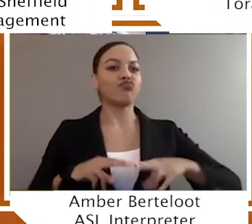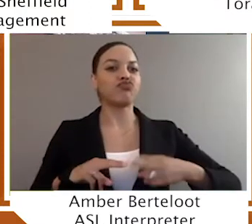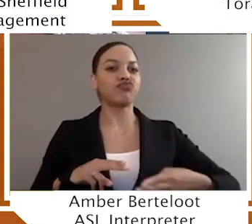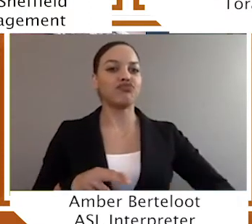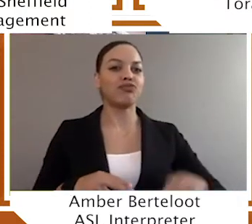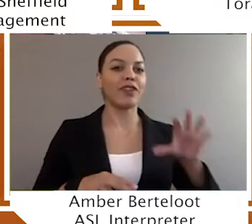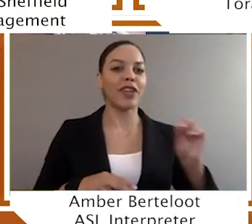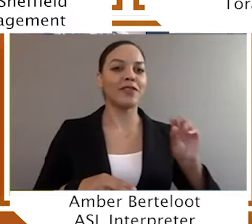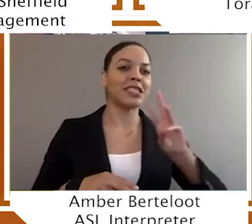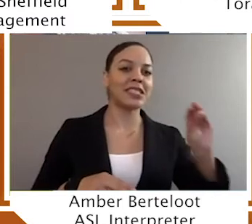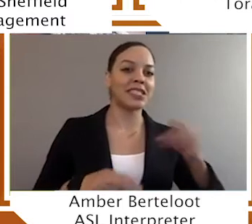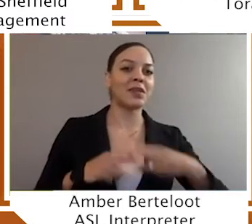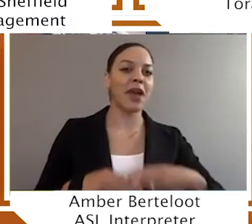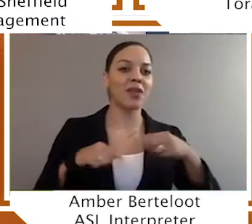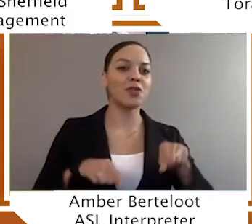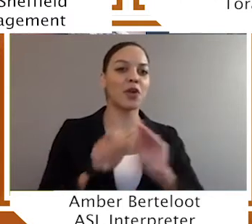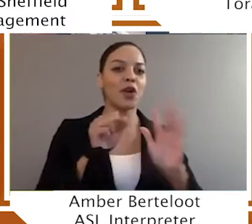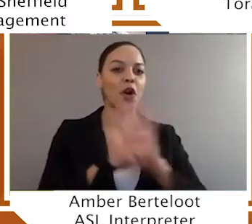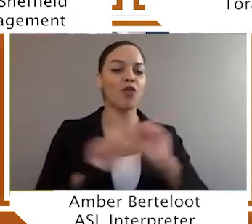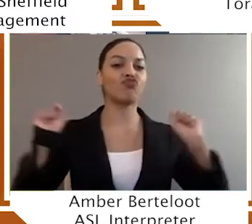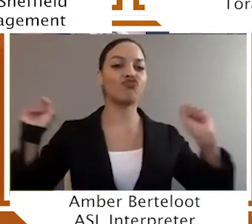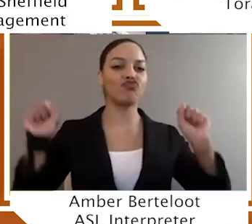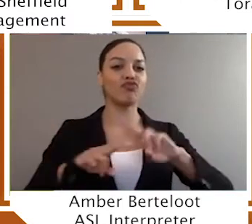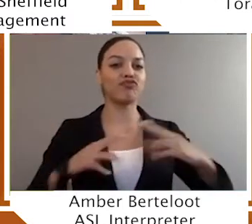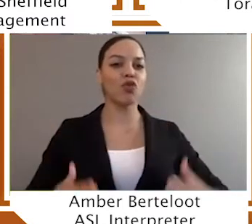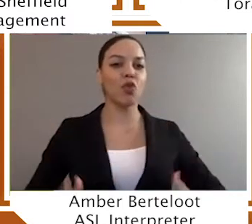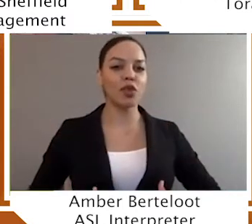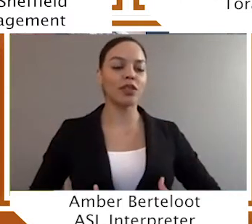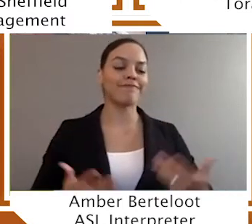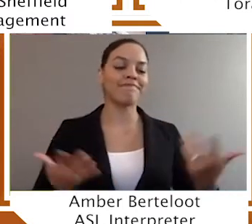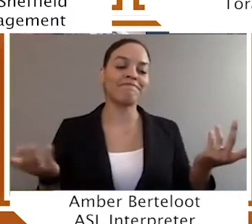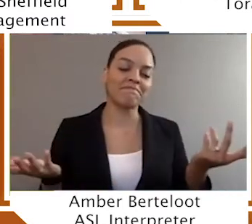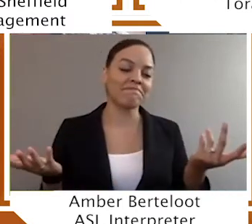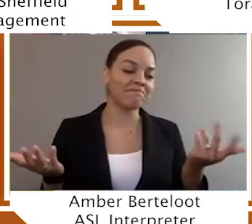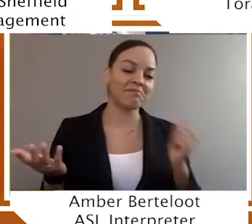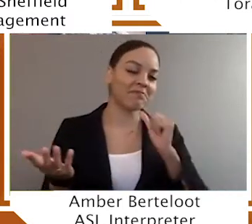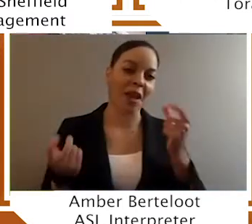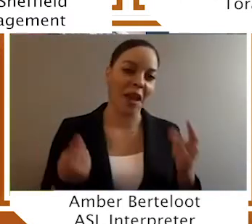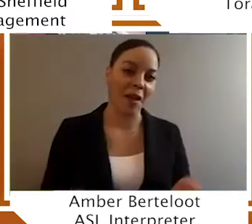that I need to drop during COVID. It ain't happened. But I'm taking better care of myself.